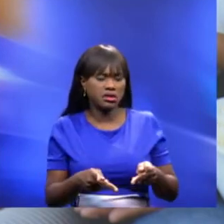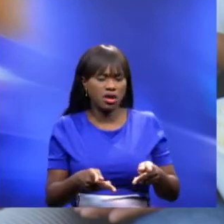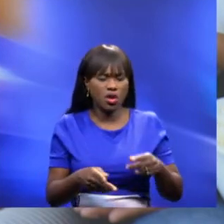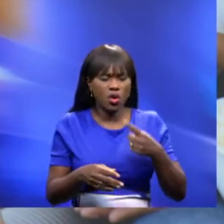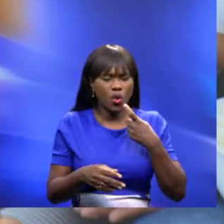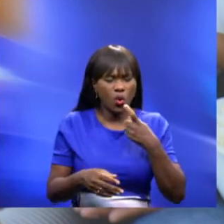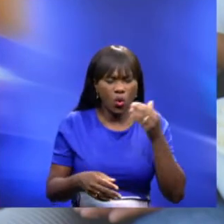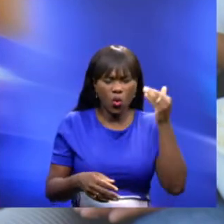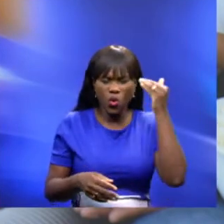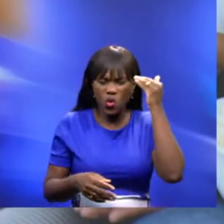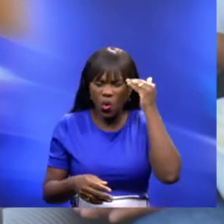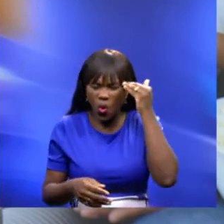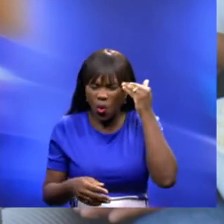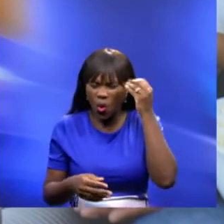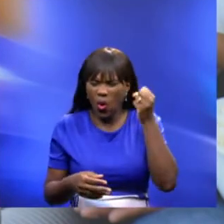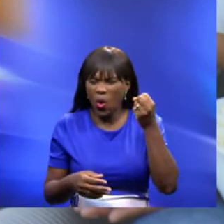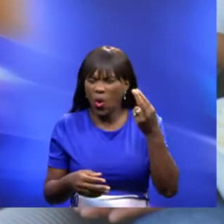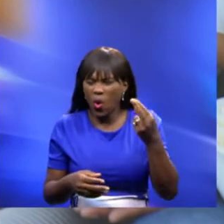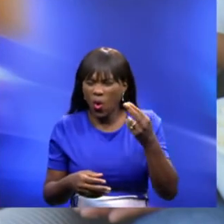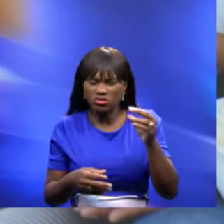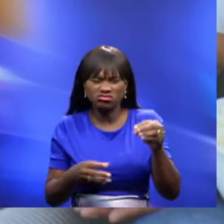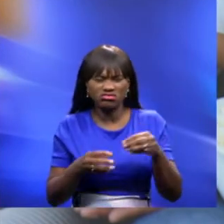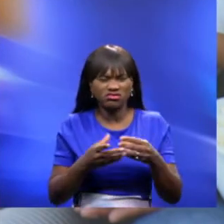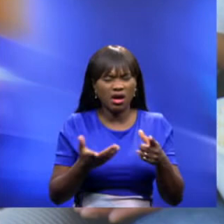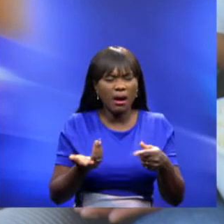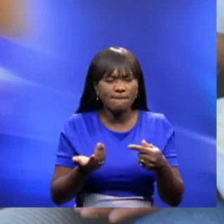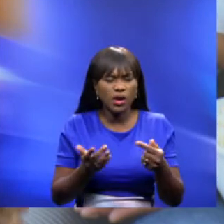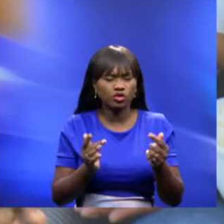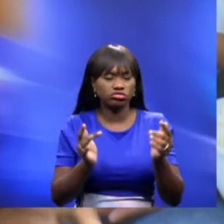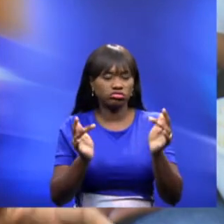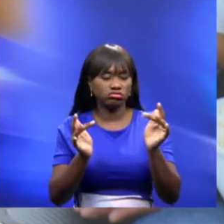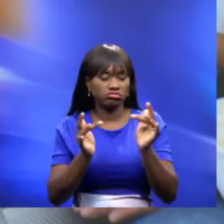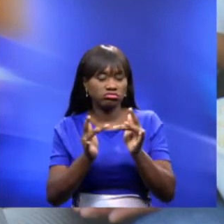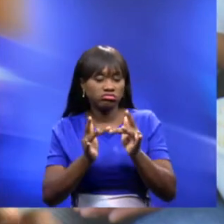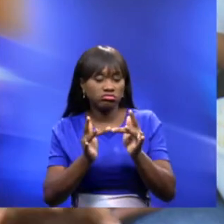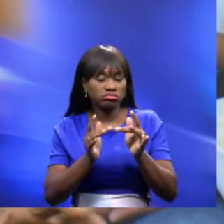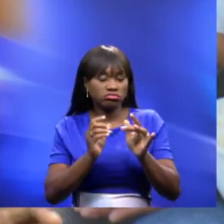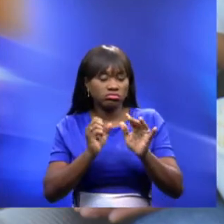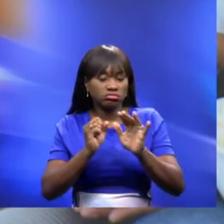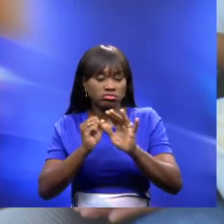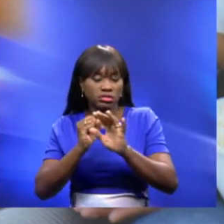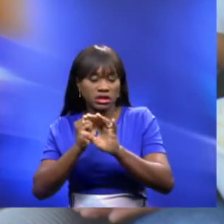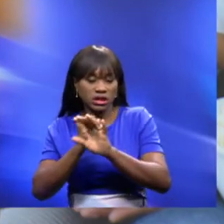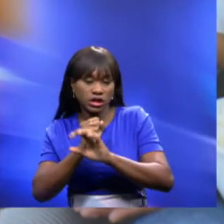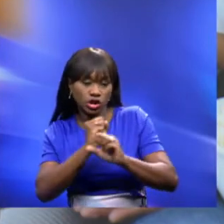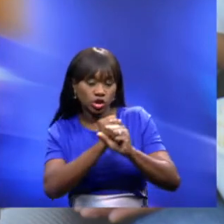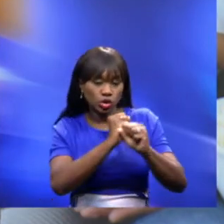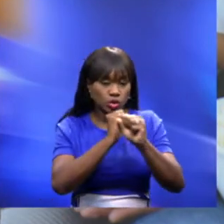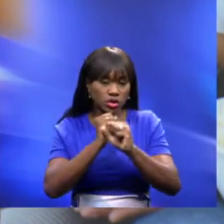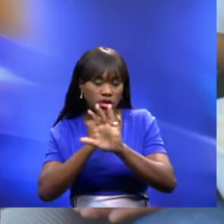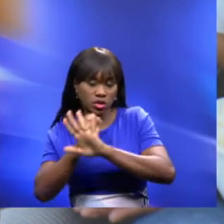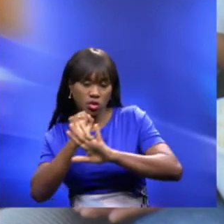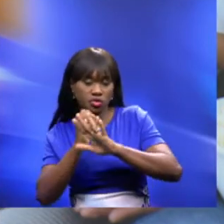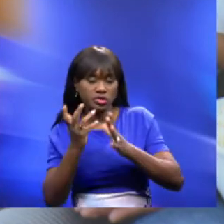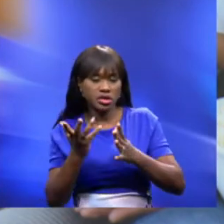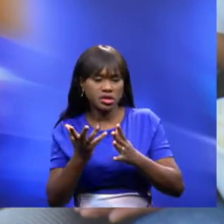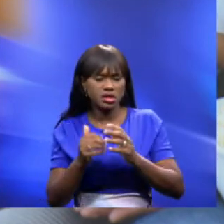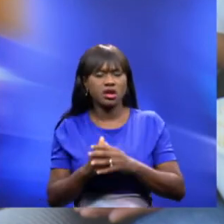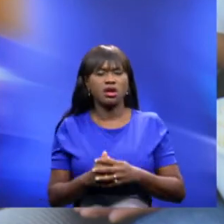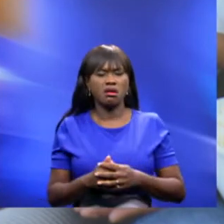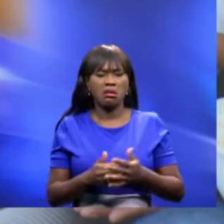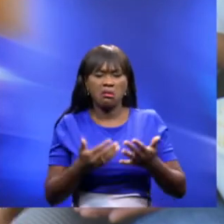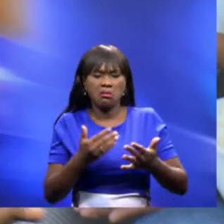or involved enough around cybersecurity. We may have internal IT and so on, and we may lean